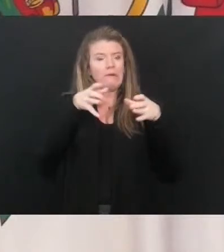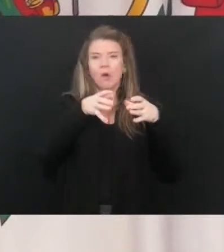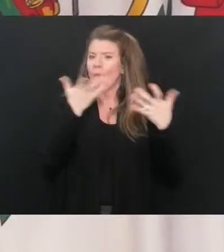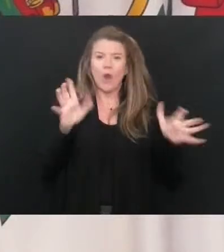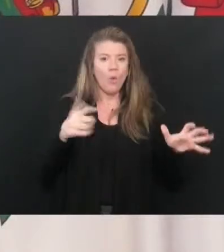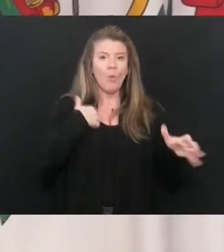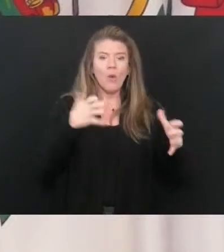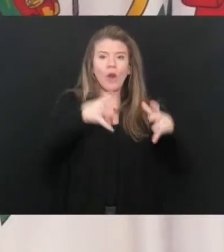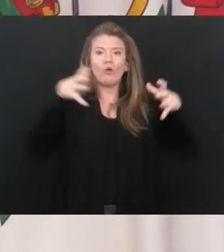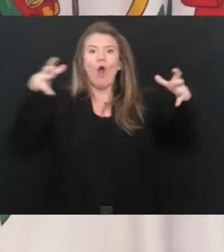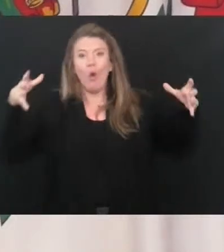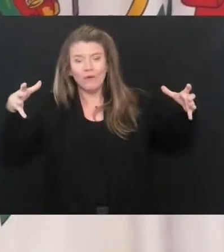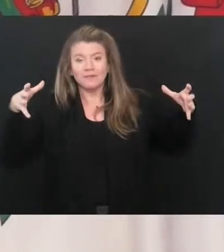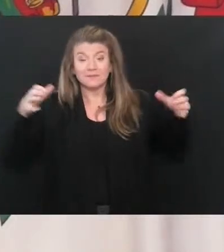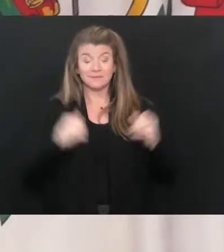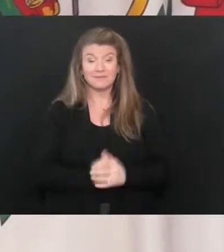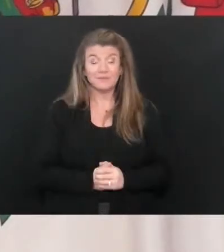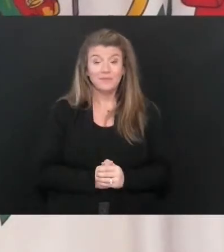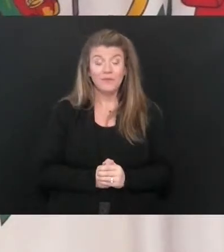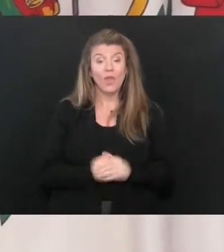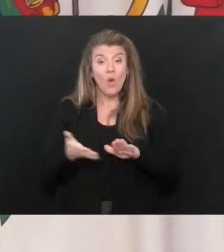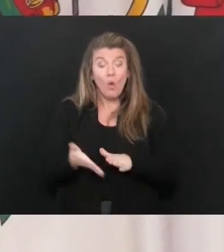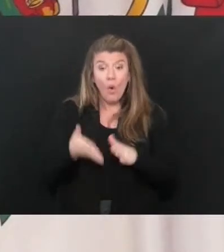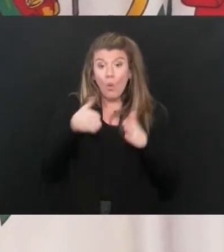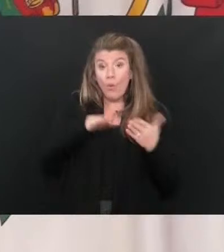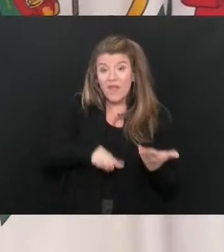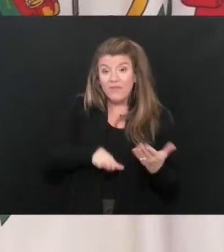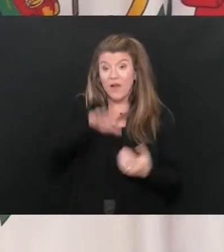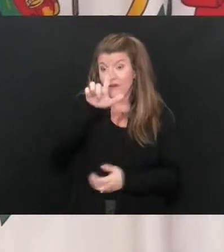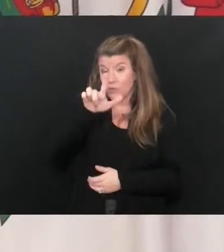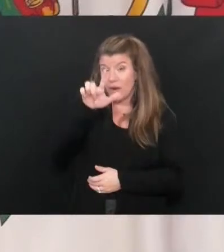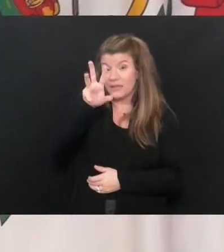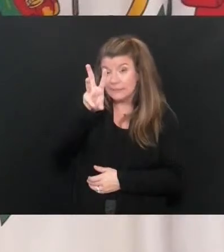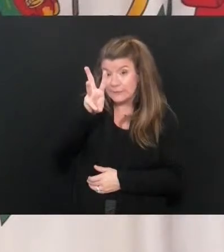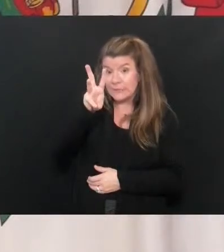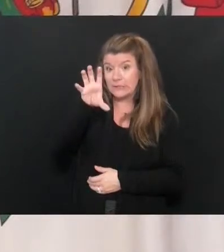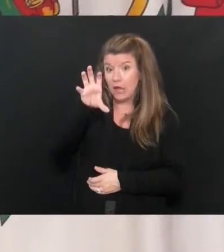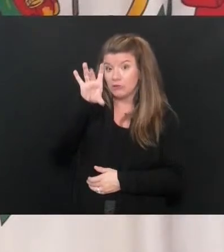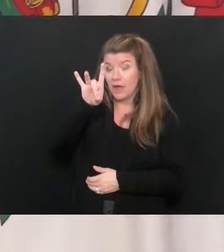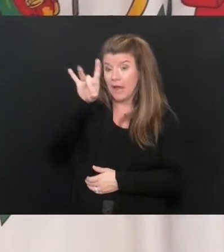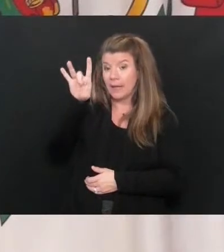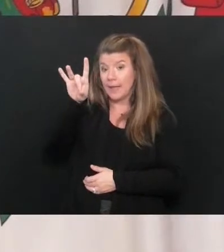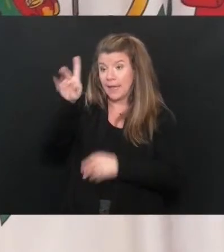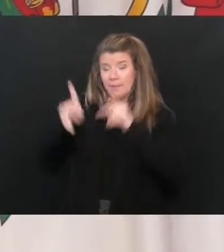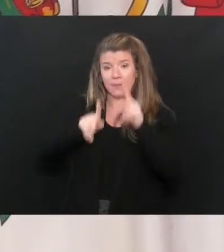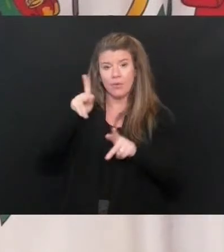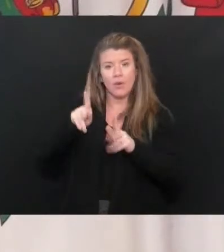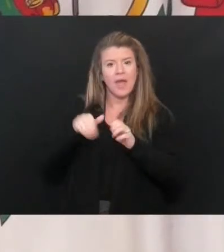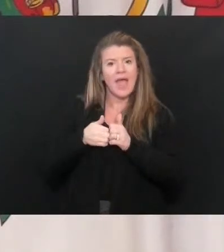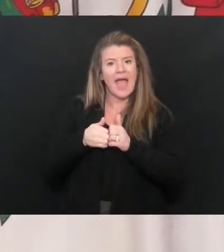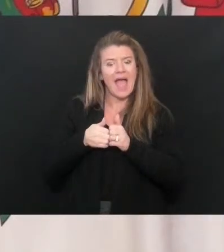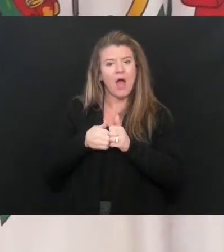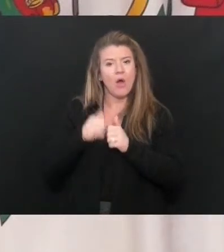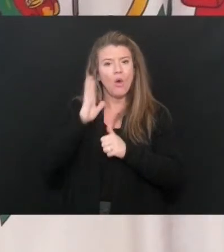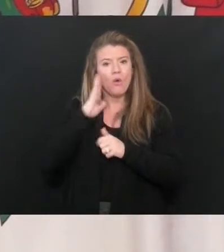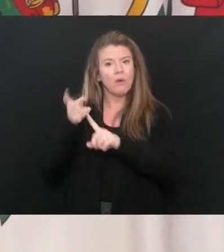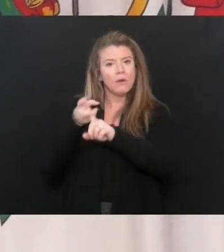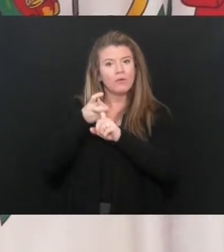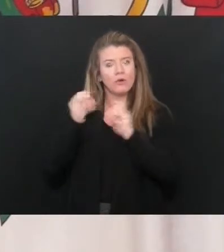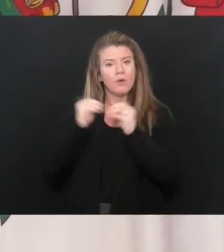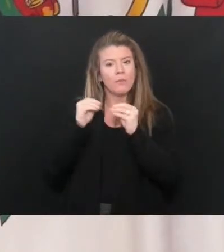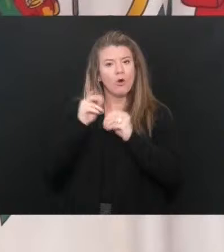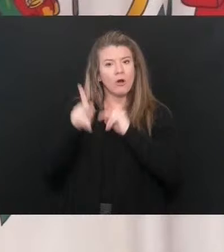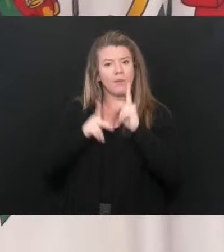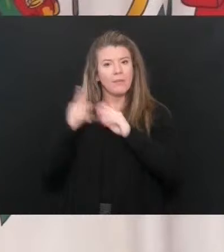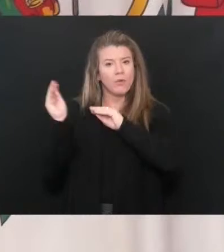this. We've lost 2,688 people in West Virginia. How are we going to replace them? How are you going to